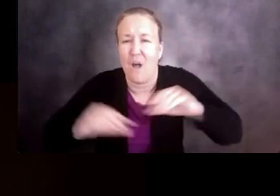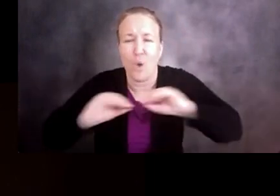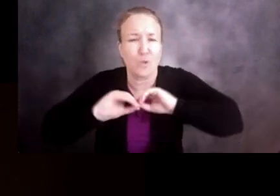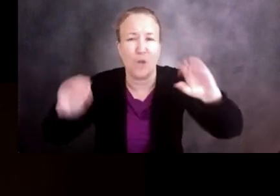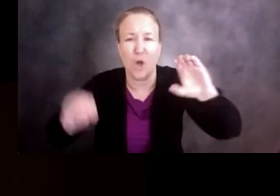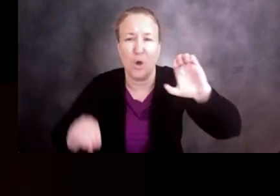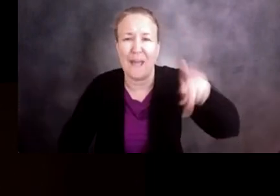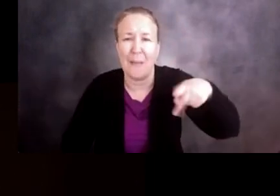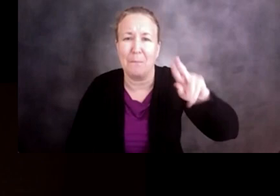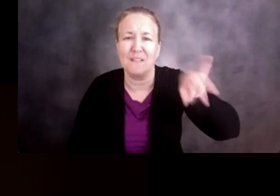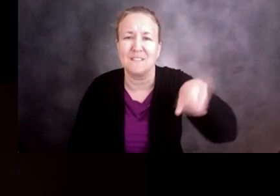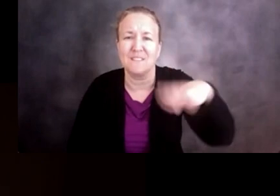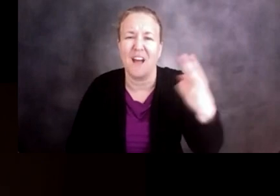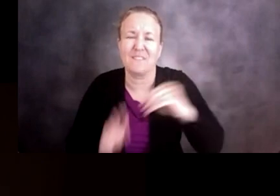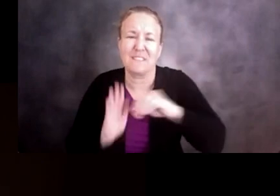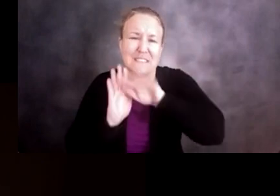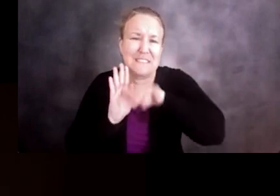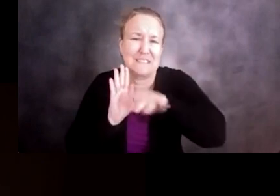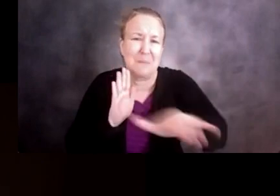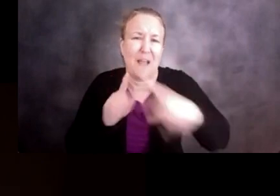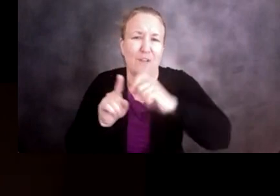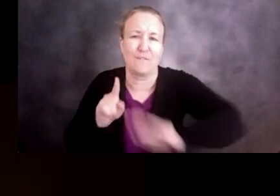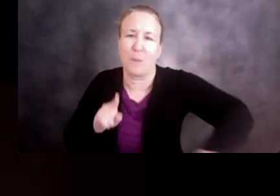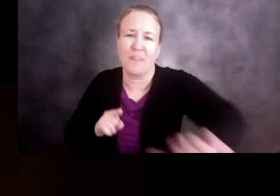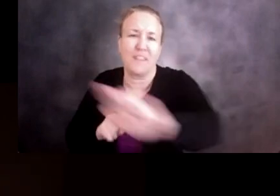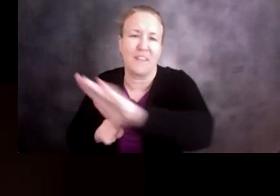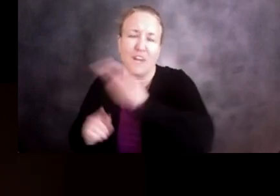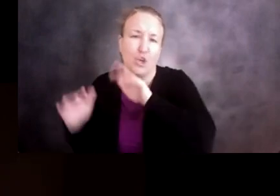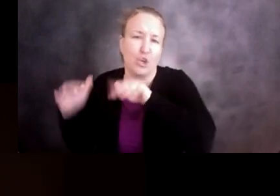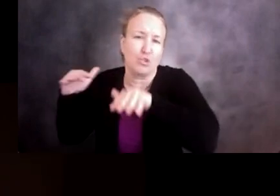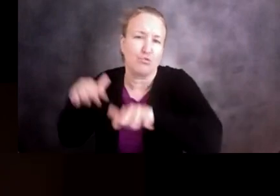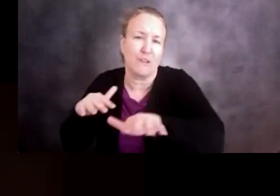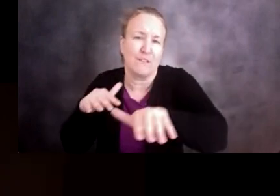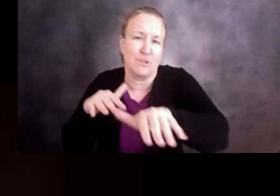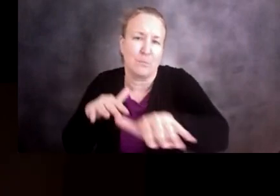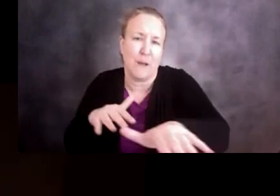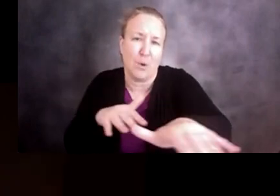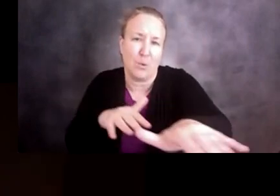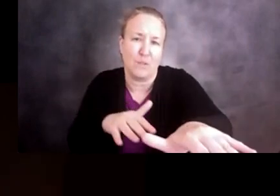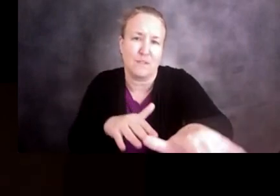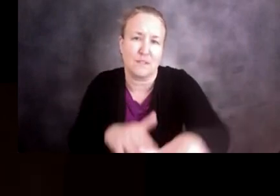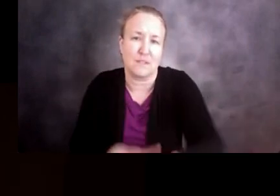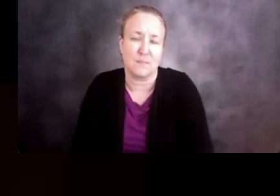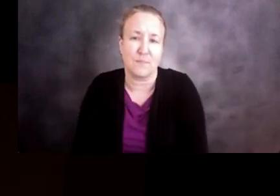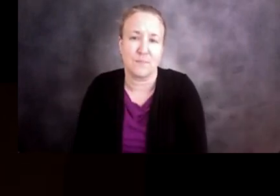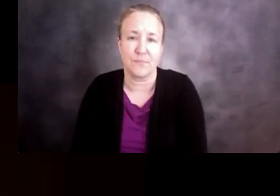epitaphs spill out of their river mouths.